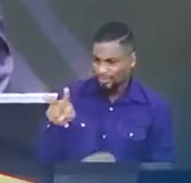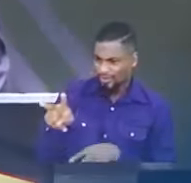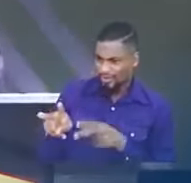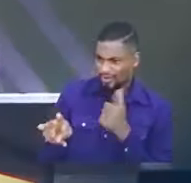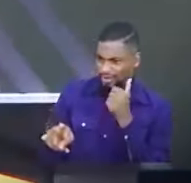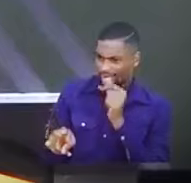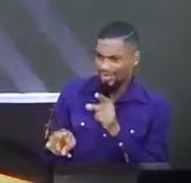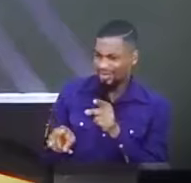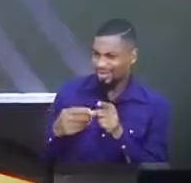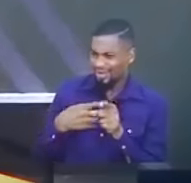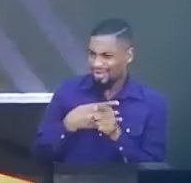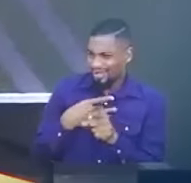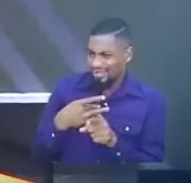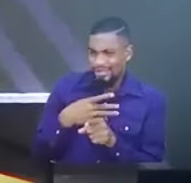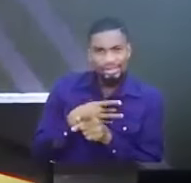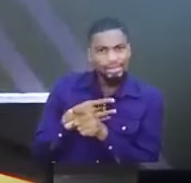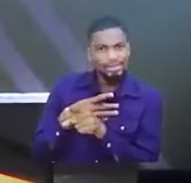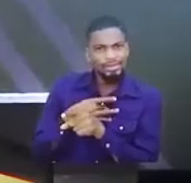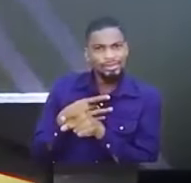the beauty of the sister.